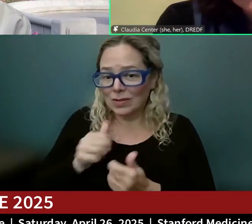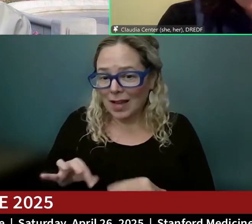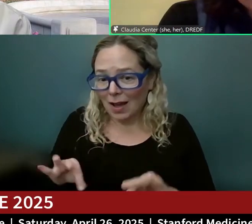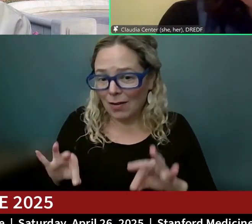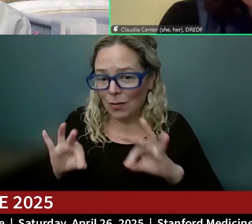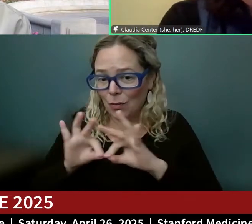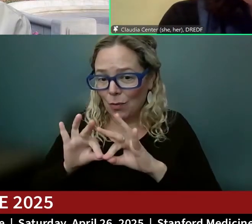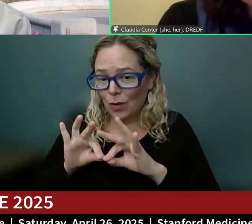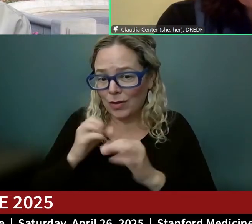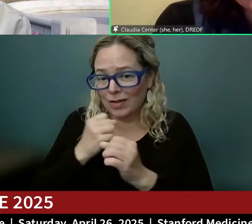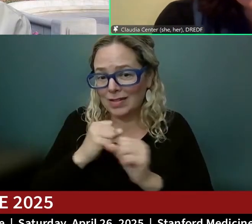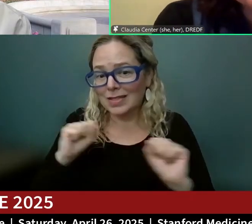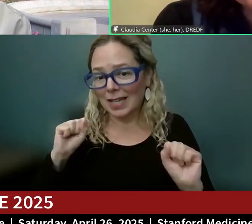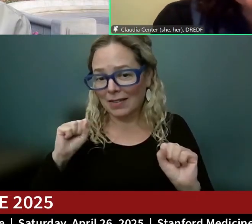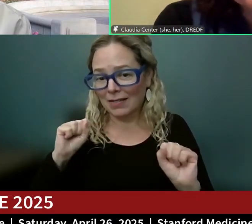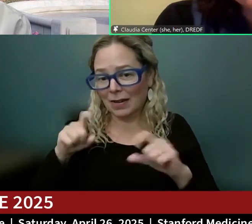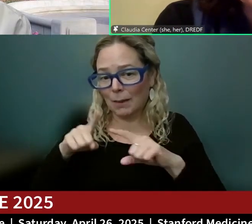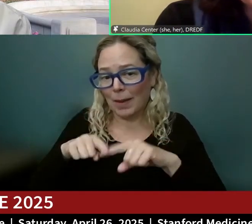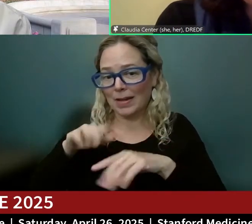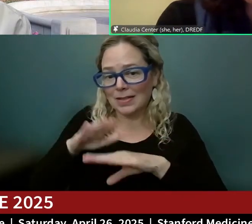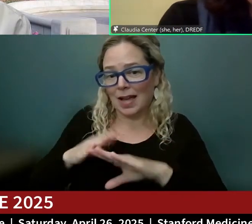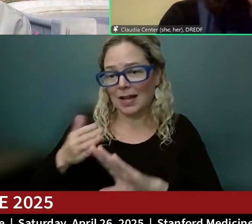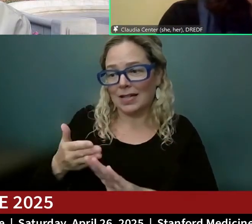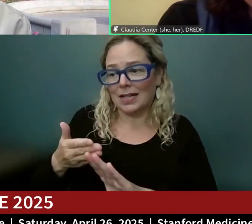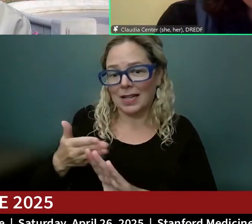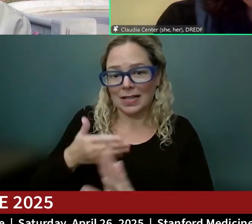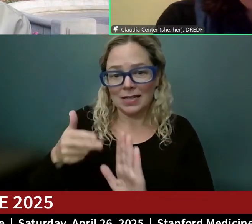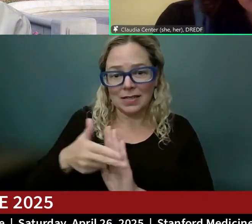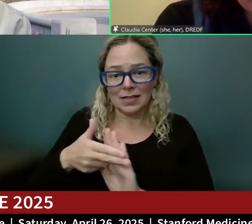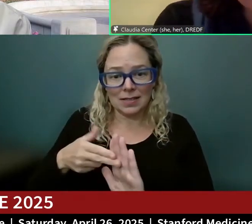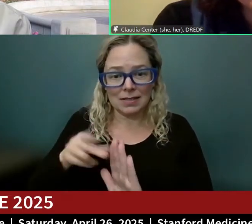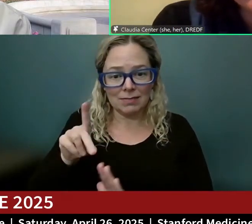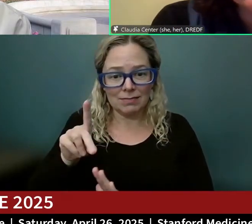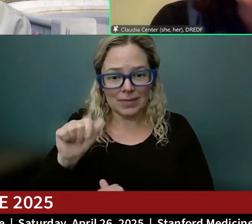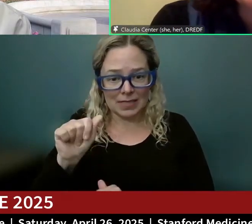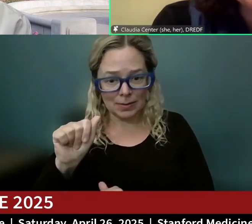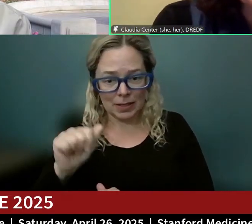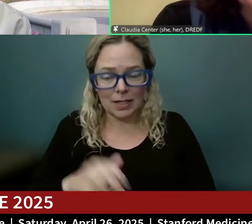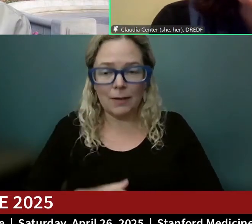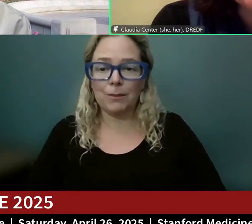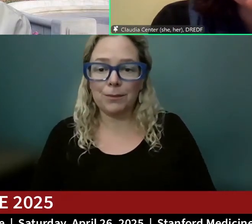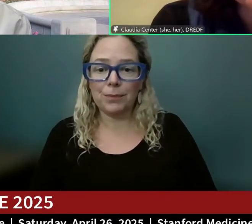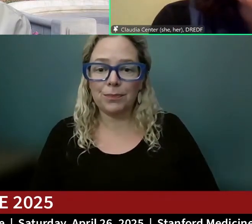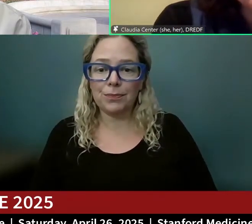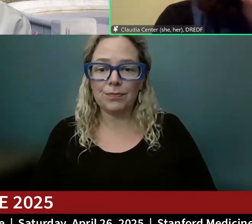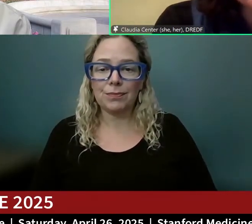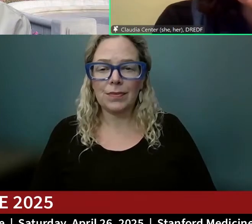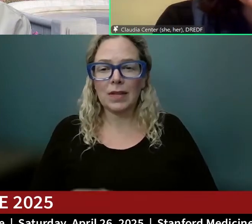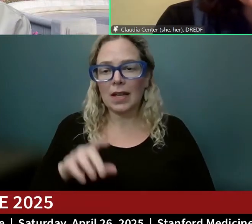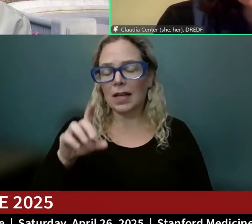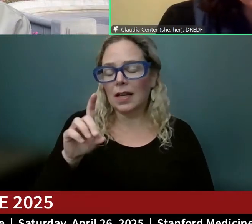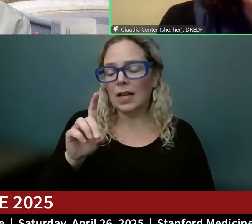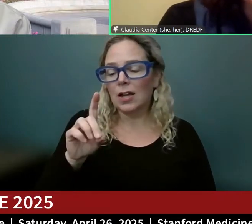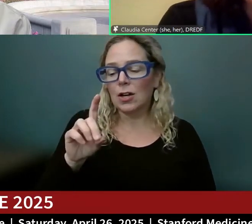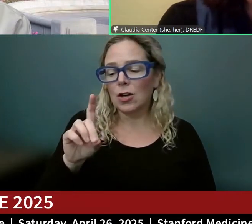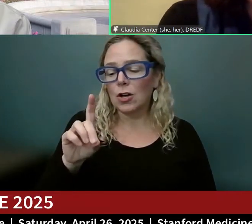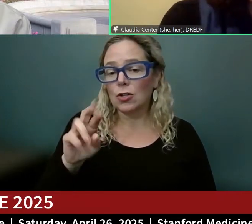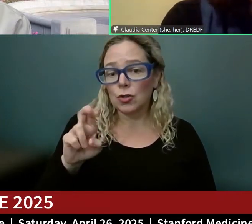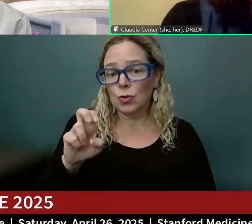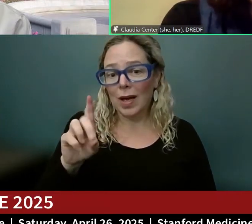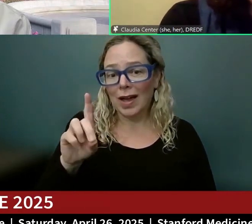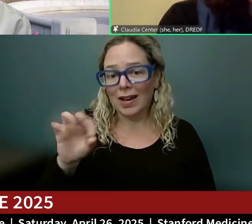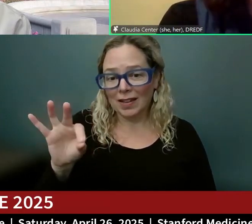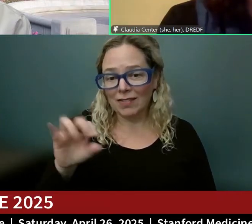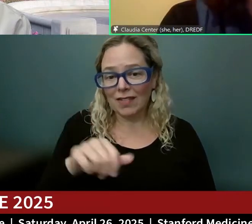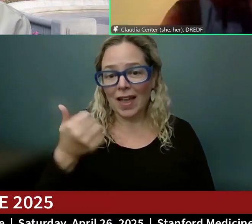so a number of disability groups, including DREDF, and we had more than 20 other groups, filed an